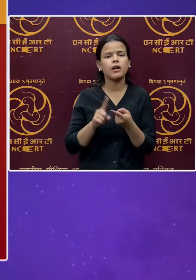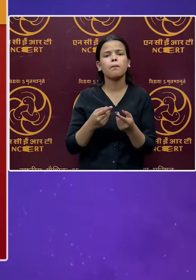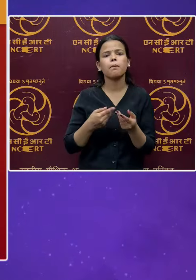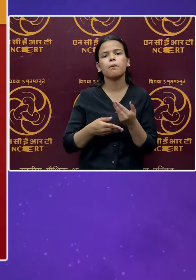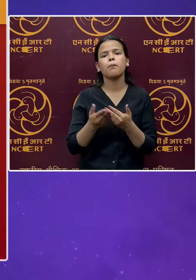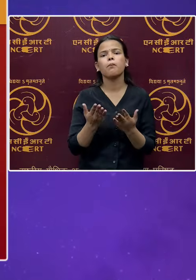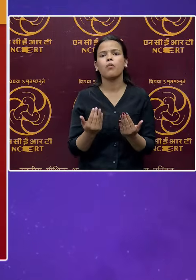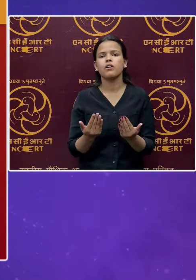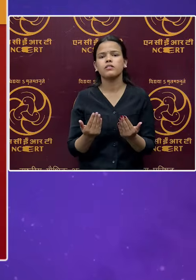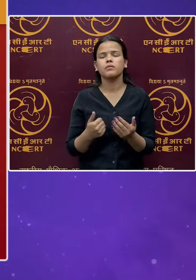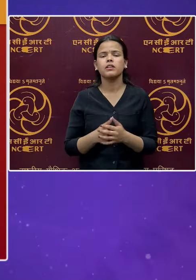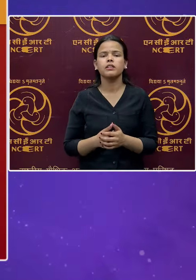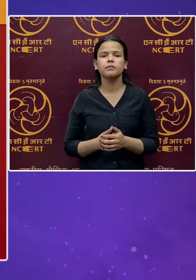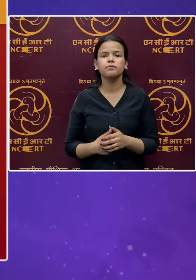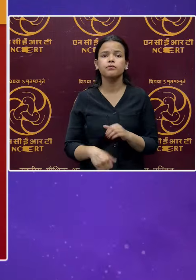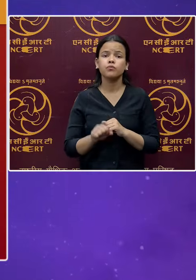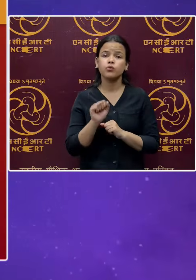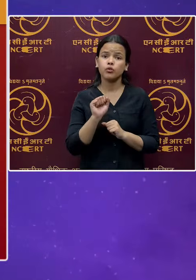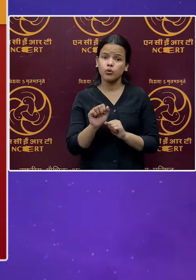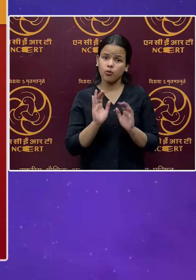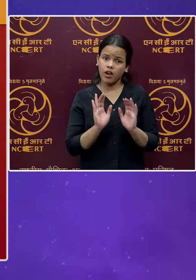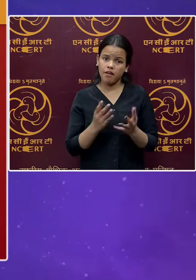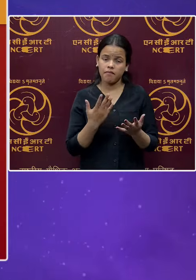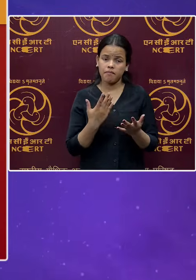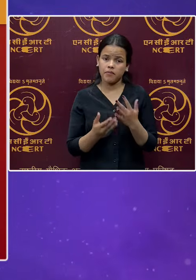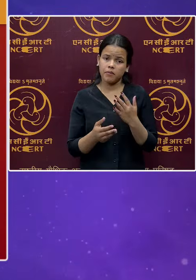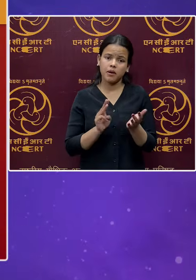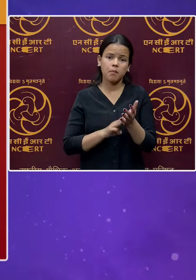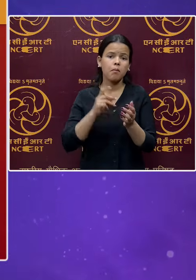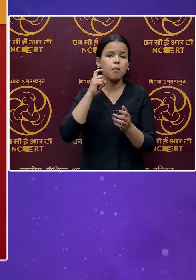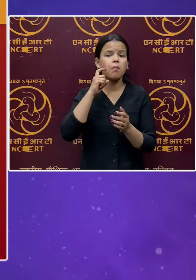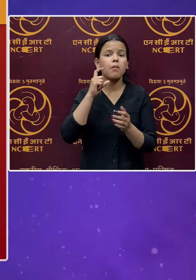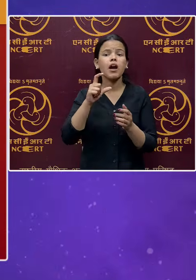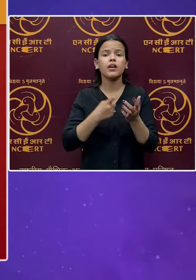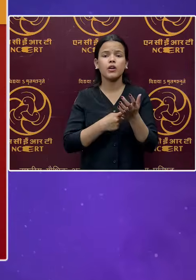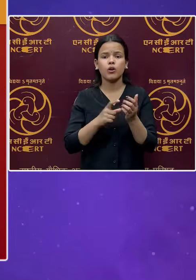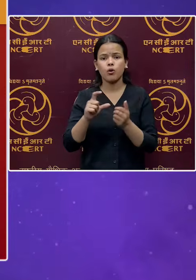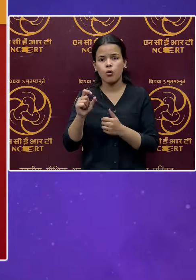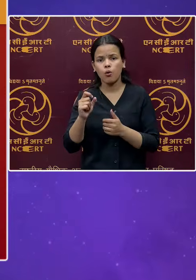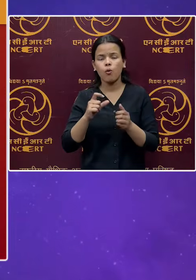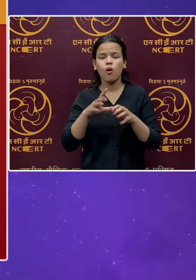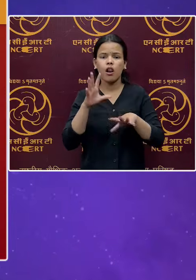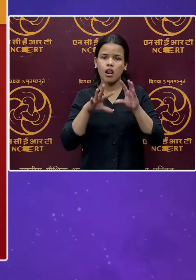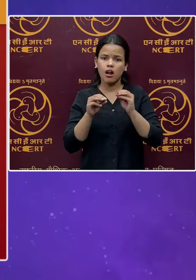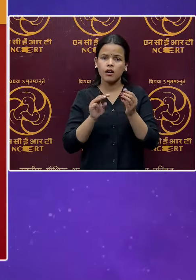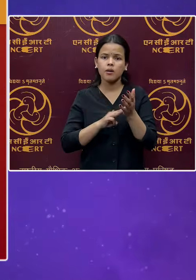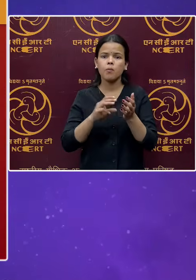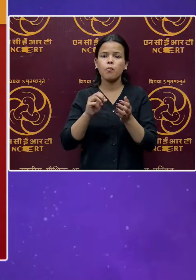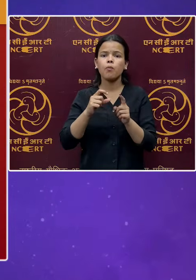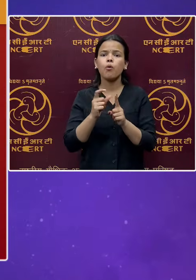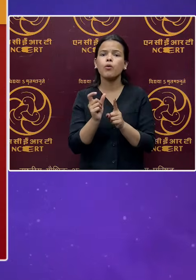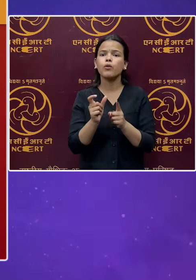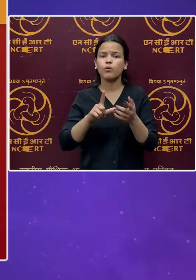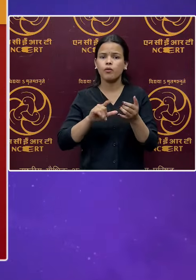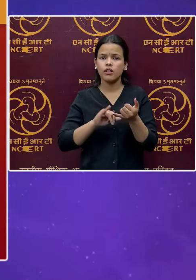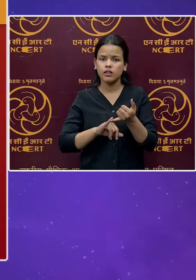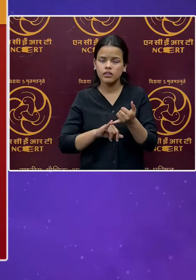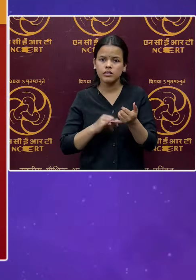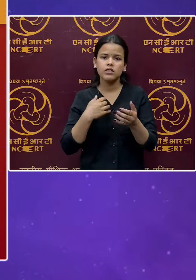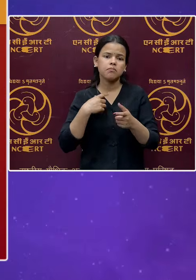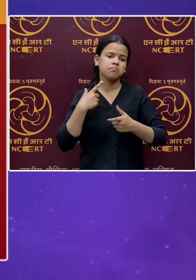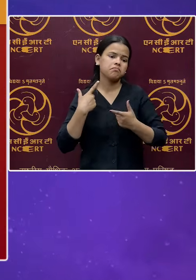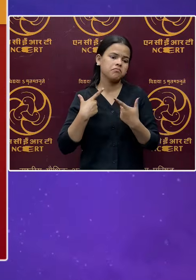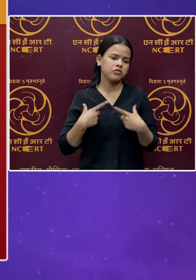Then you will be also seeing micro learning, where small learning modules are there as a part of learning